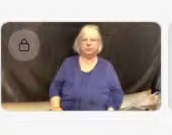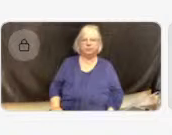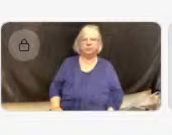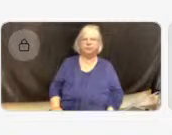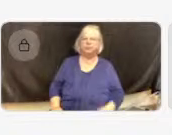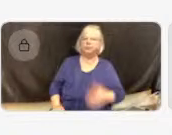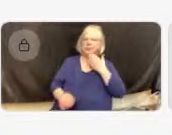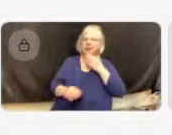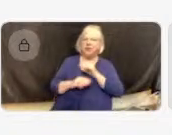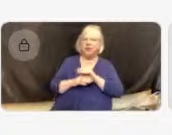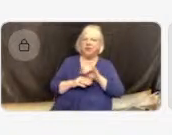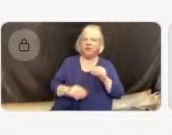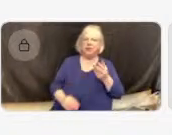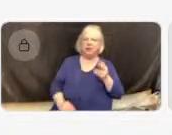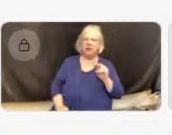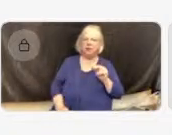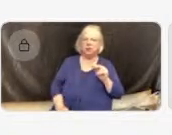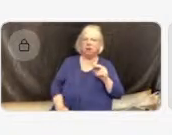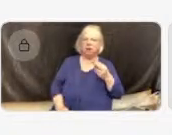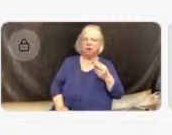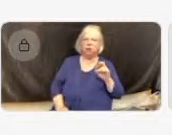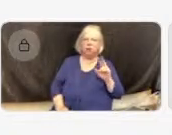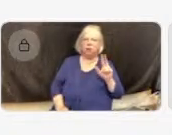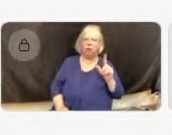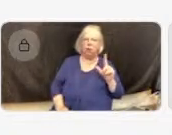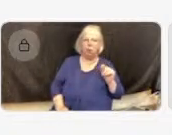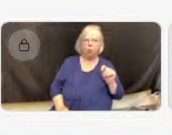Good evening, Jonathan Hope with Hope Consulting.